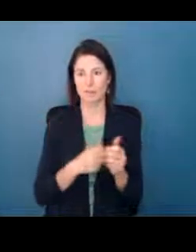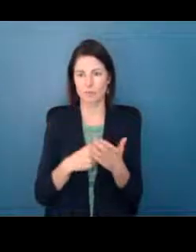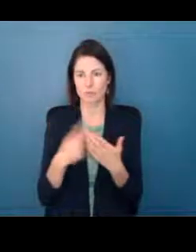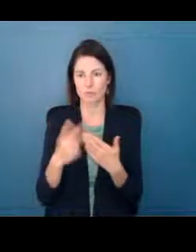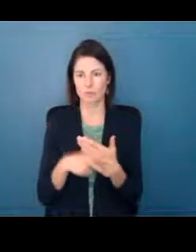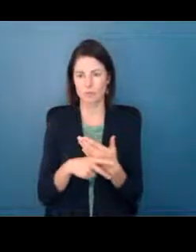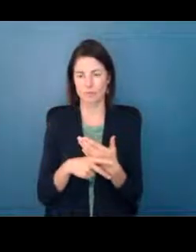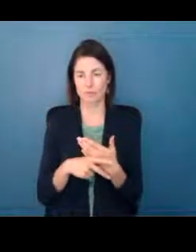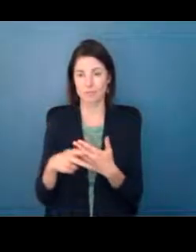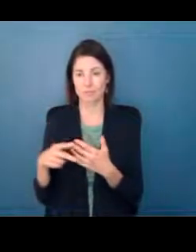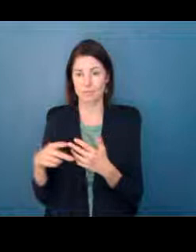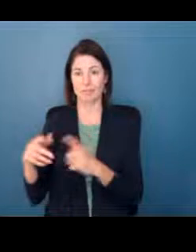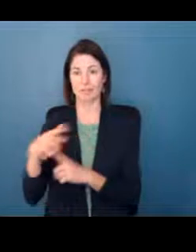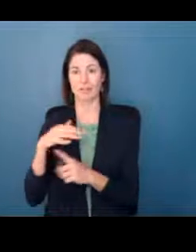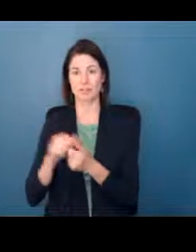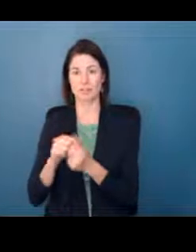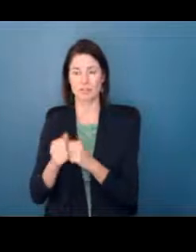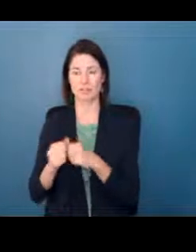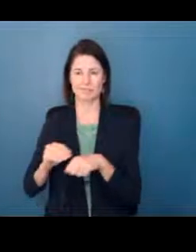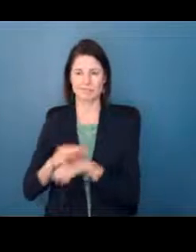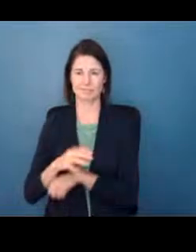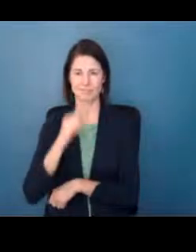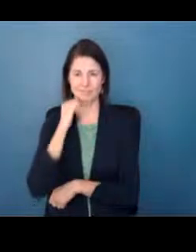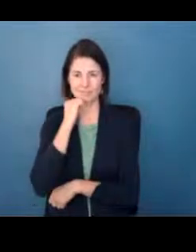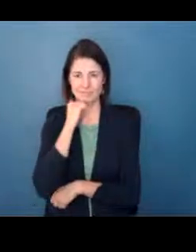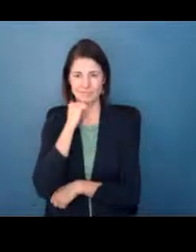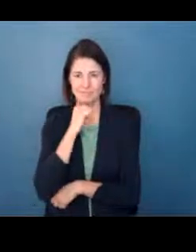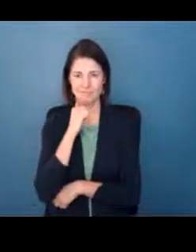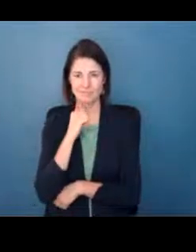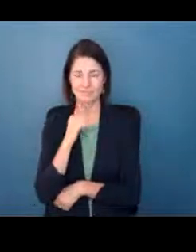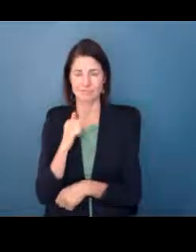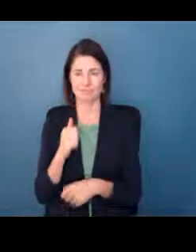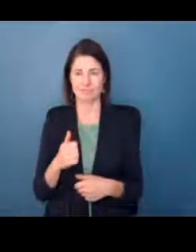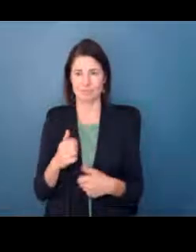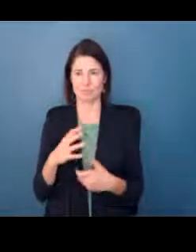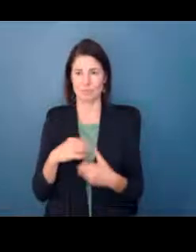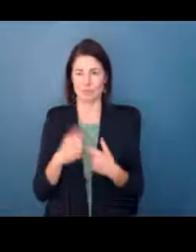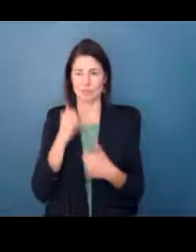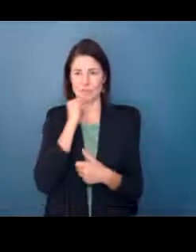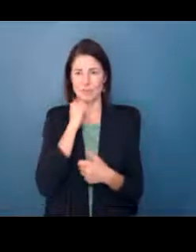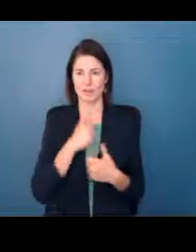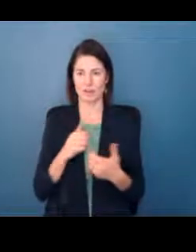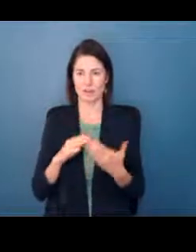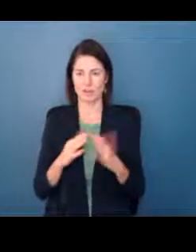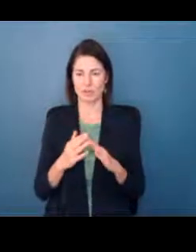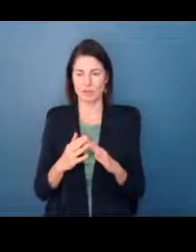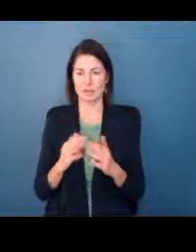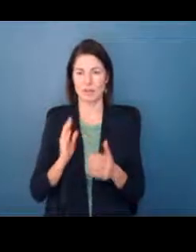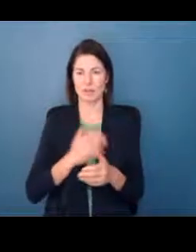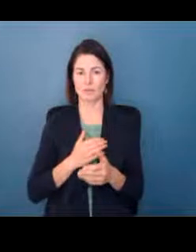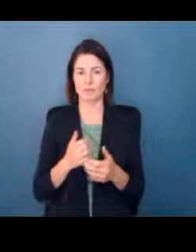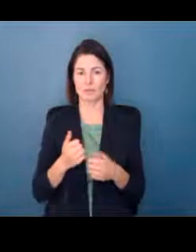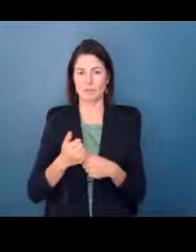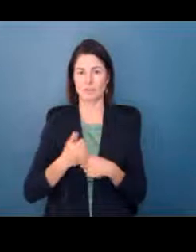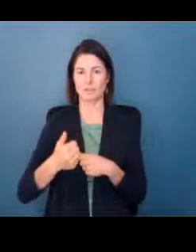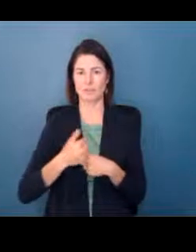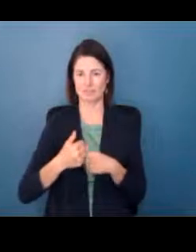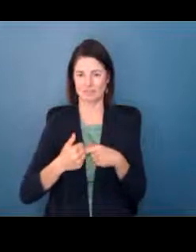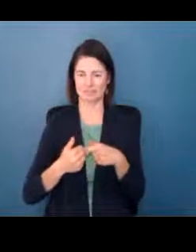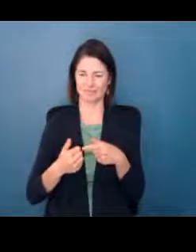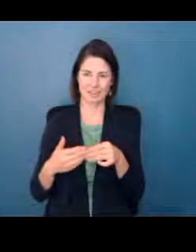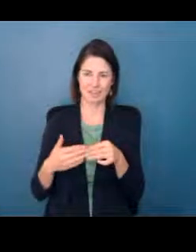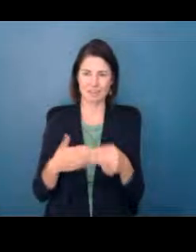climate change can be seen in everyday life and even more so in our frontline communities. Our transportation sector is the leading cause of pollutants, and the people